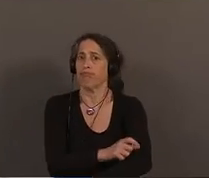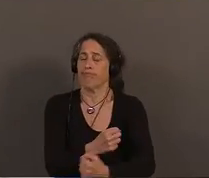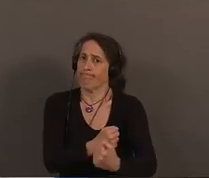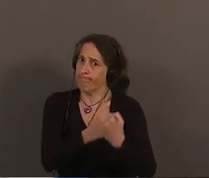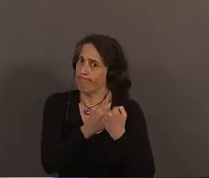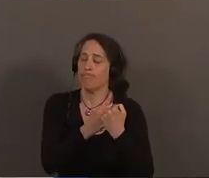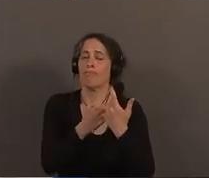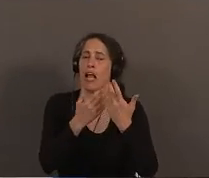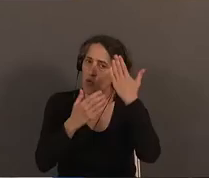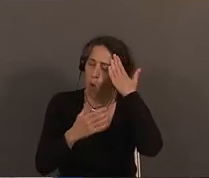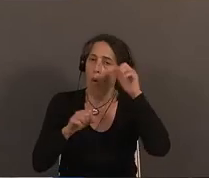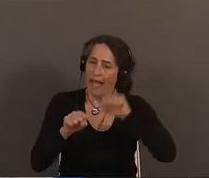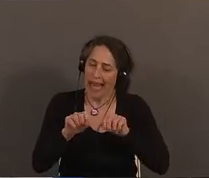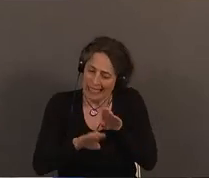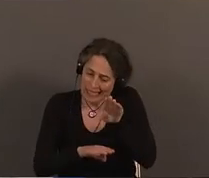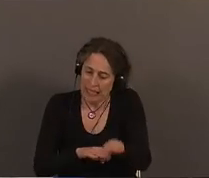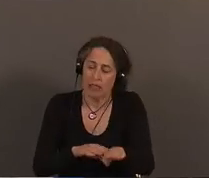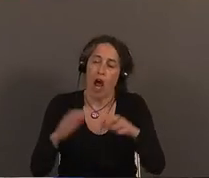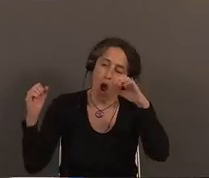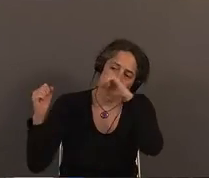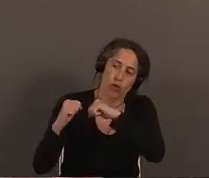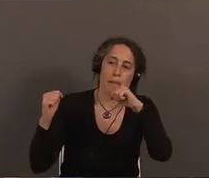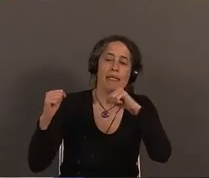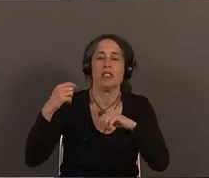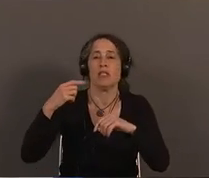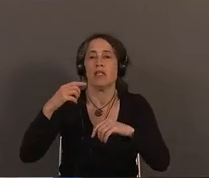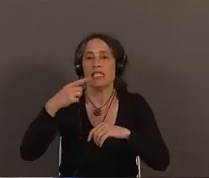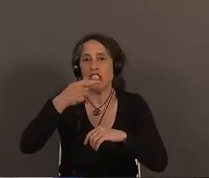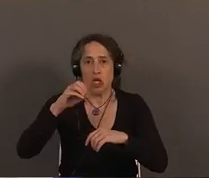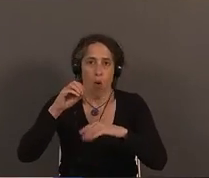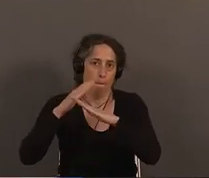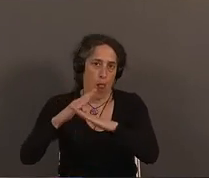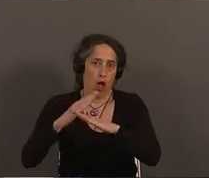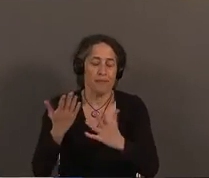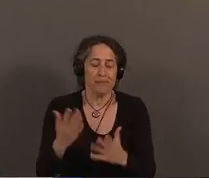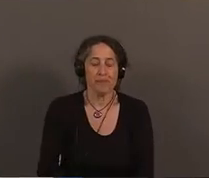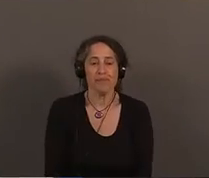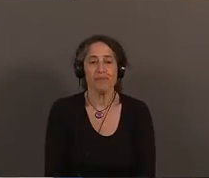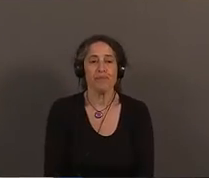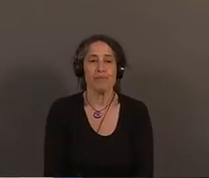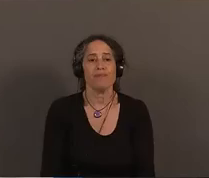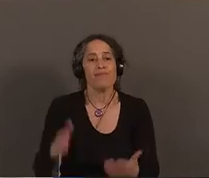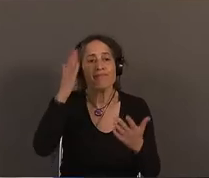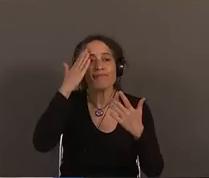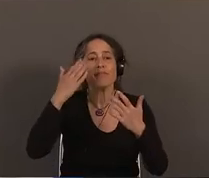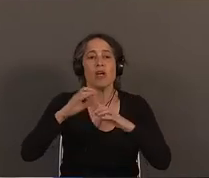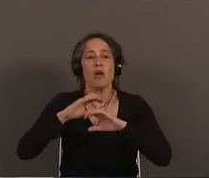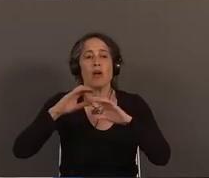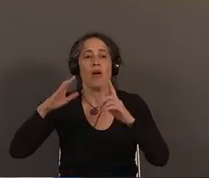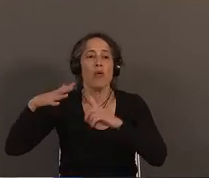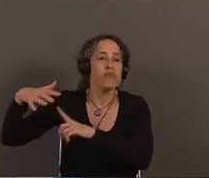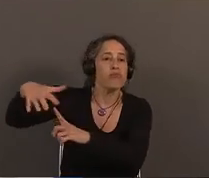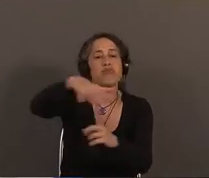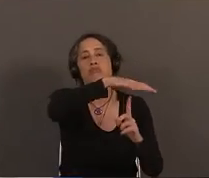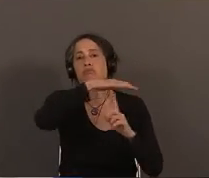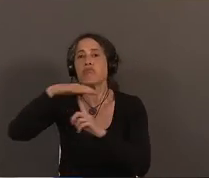step. So if we have no roaming, portability of content, no blocking when